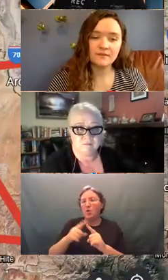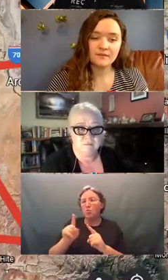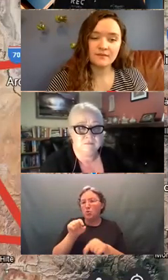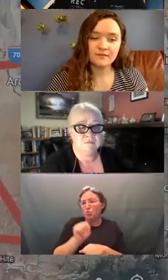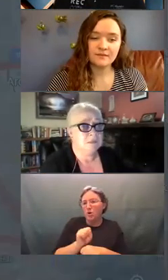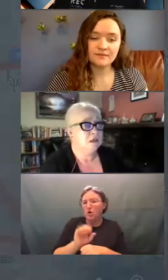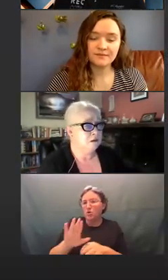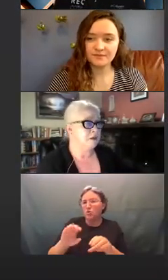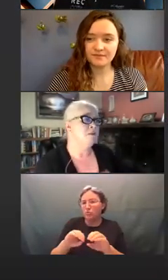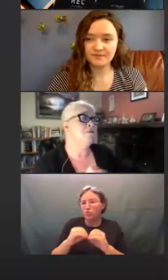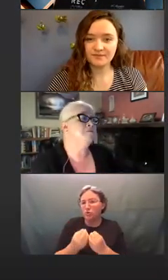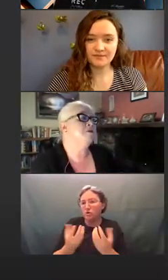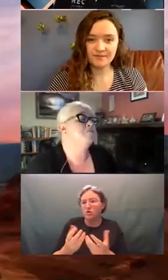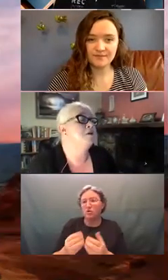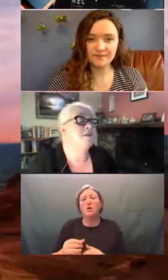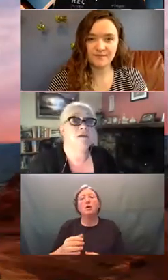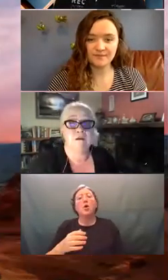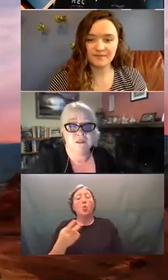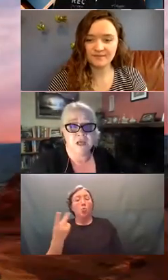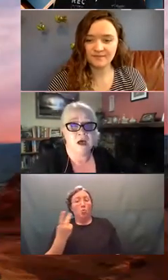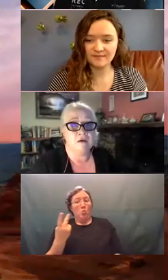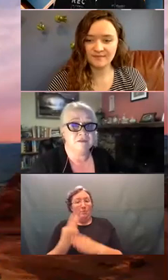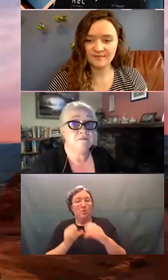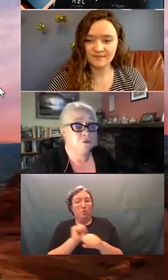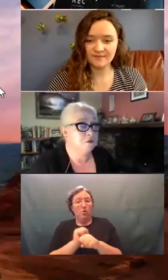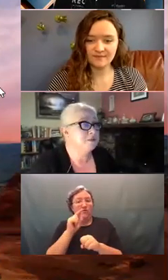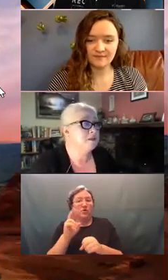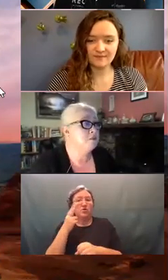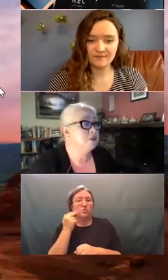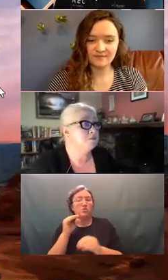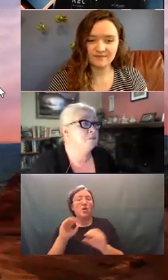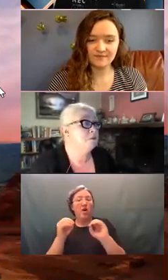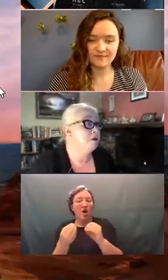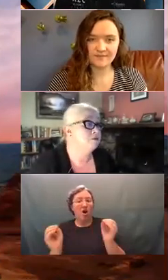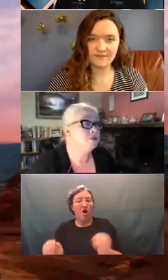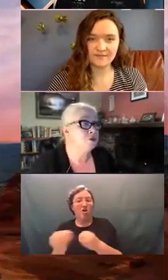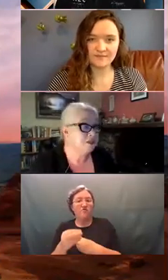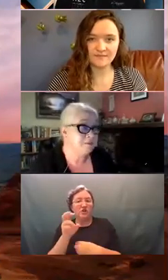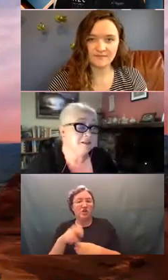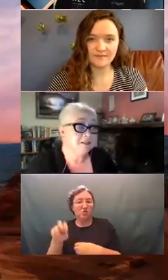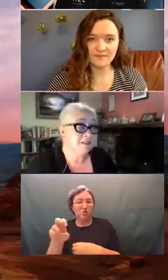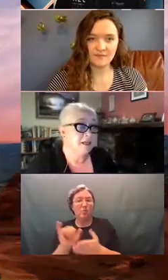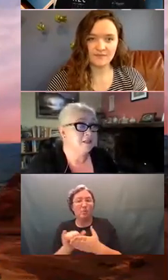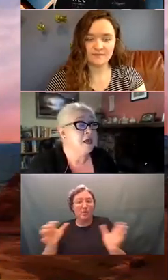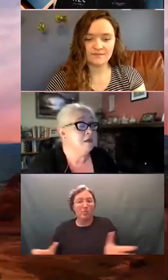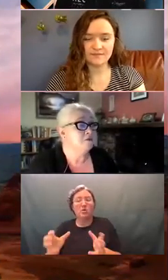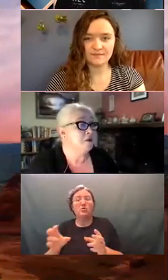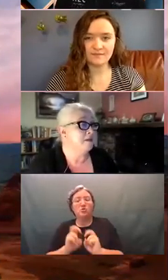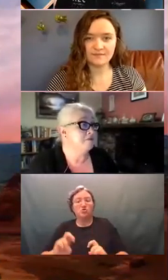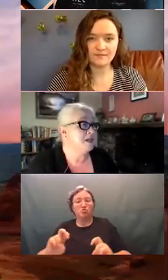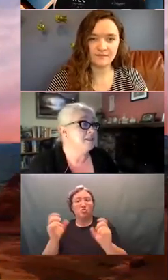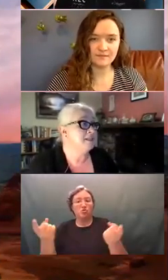We both work for the Utah Office of Tourism, which promotes tourism into the state